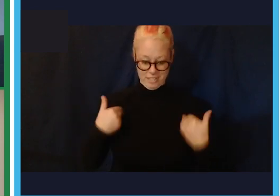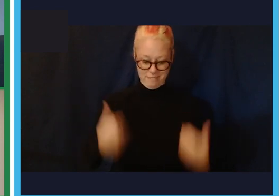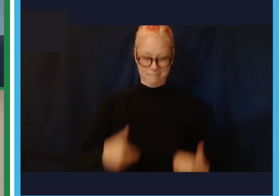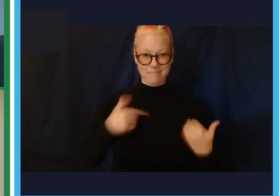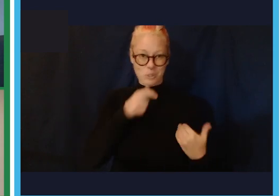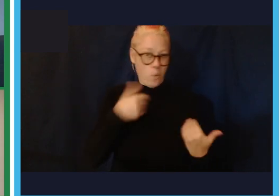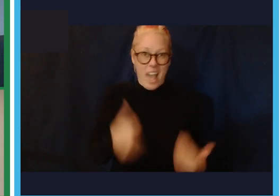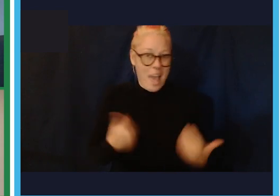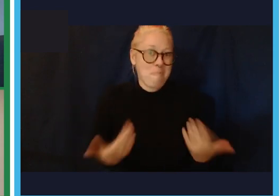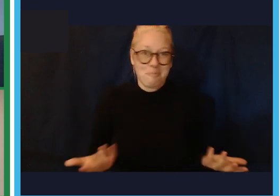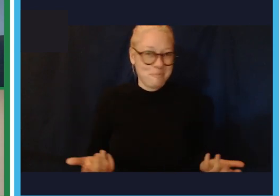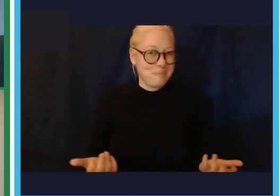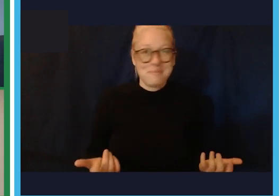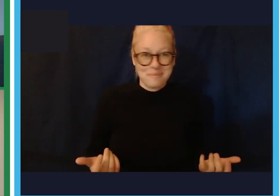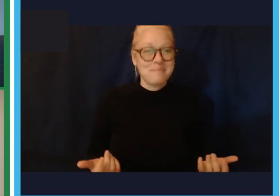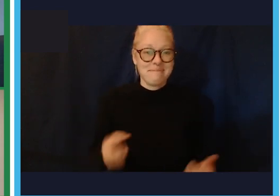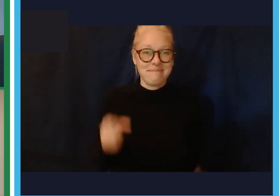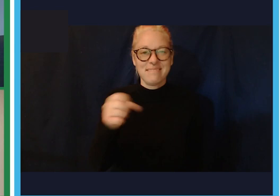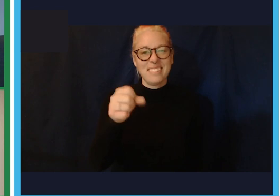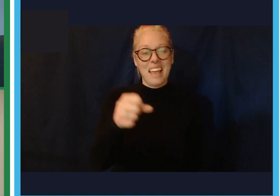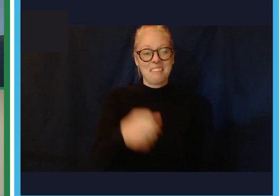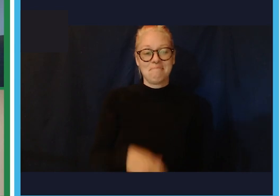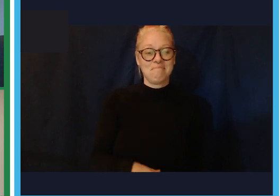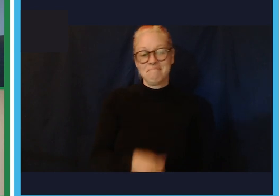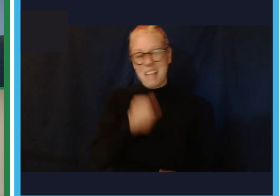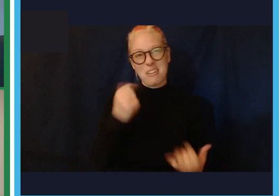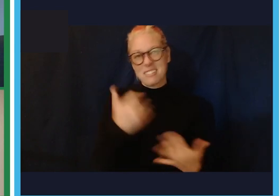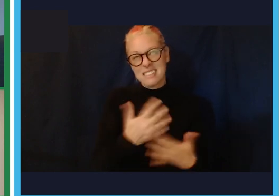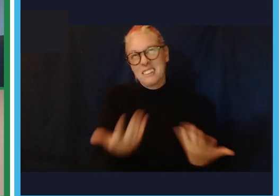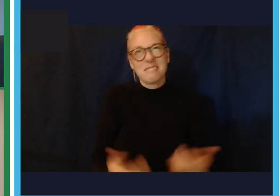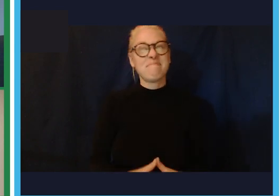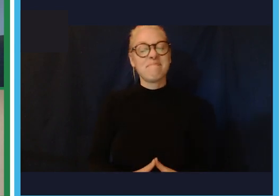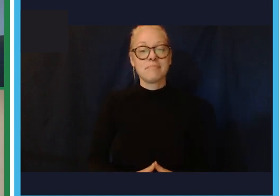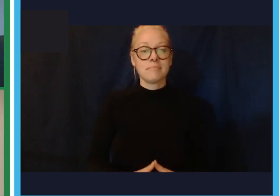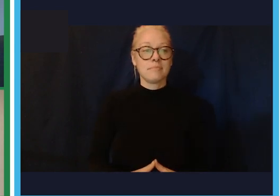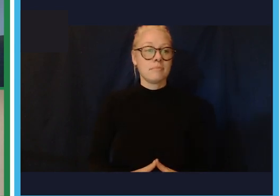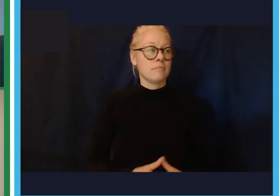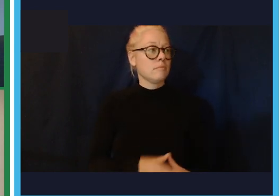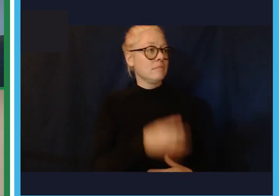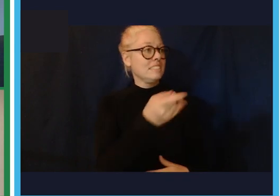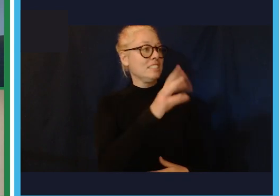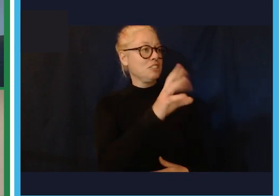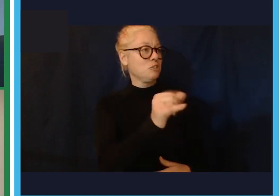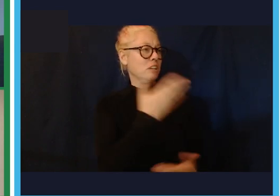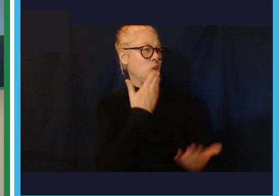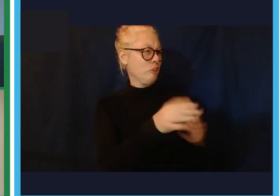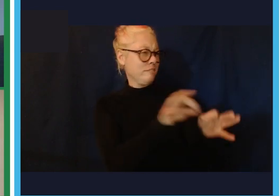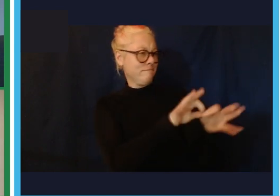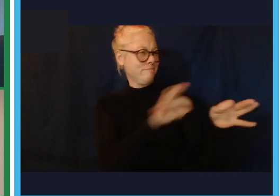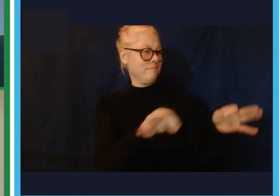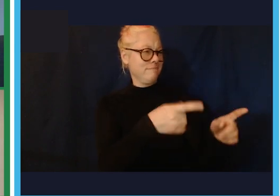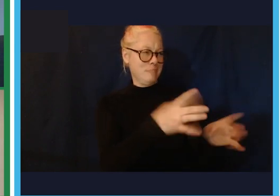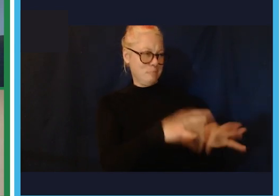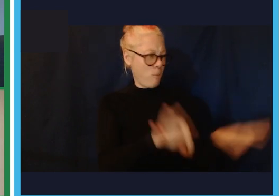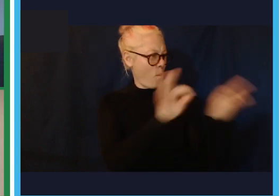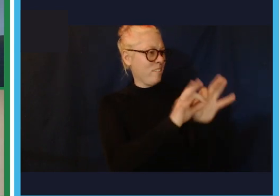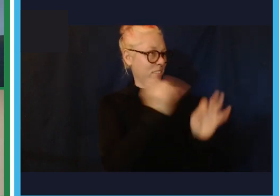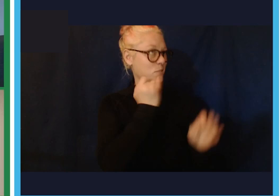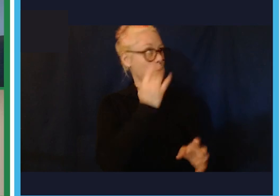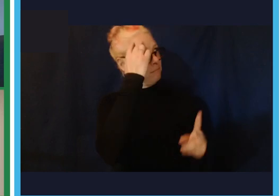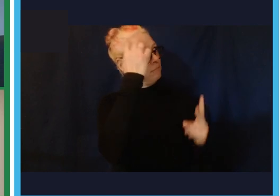when you show up as your full self, there's nothing to be fearful. And so many of us don't do that. Yeah. You know, both of you have